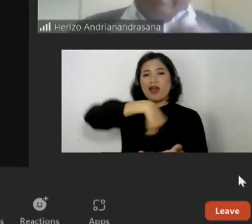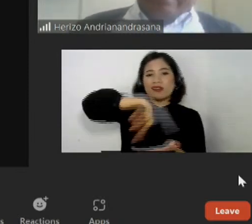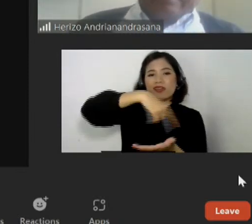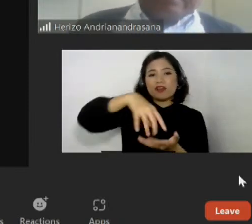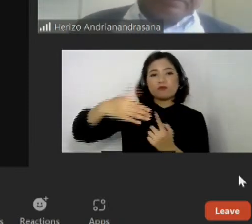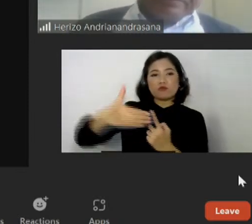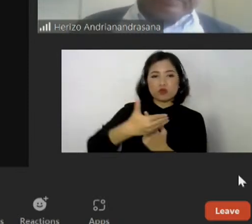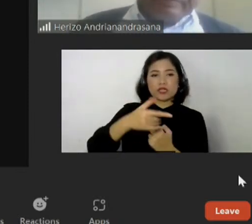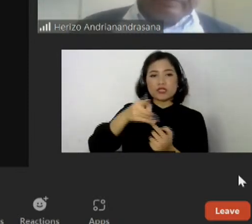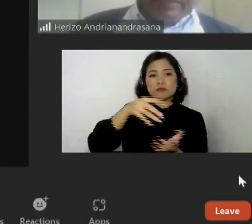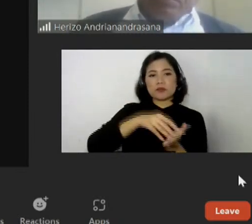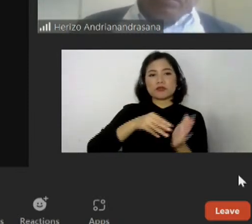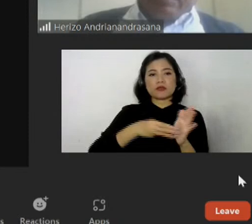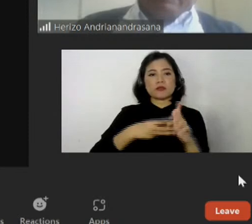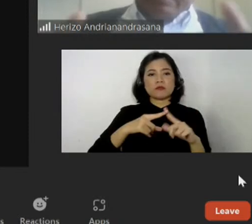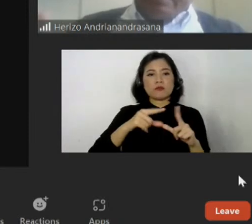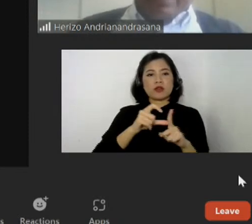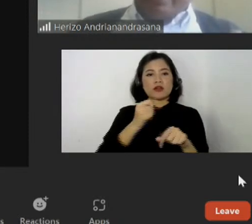and